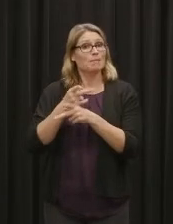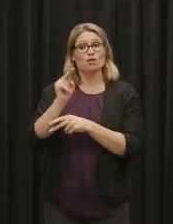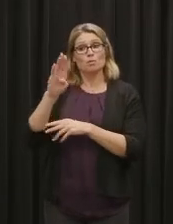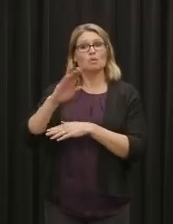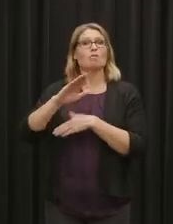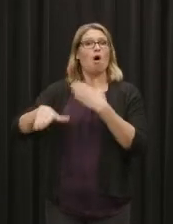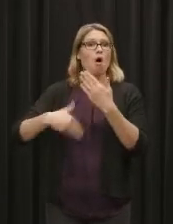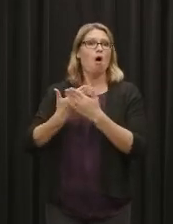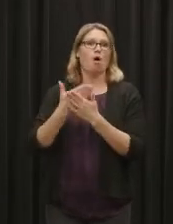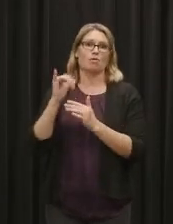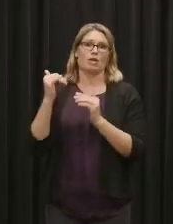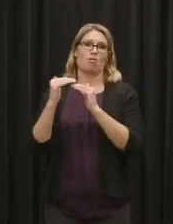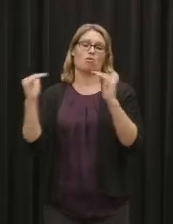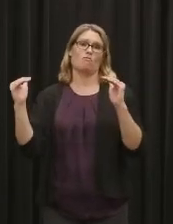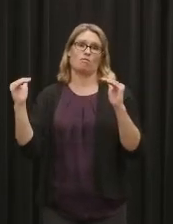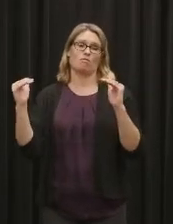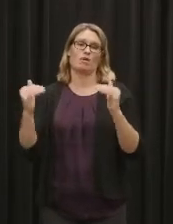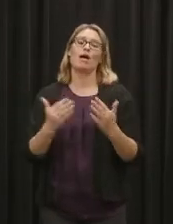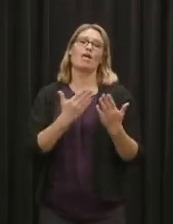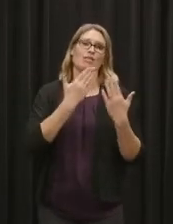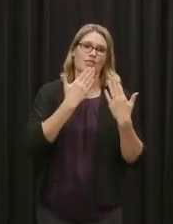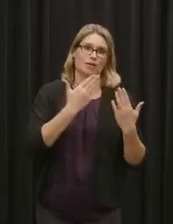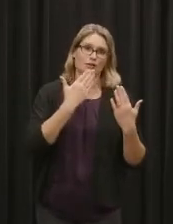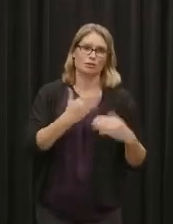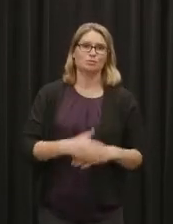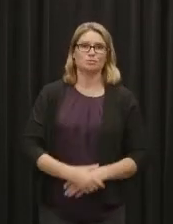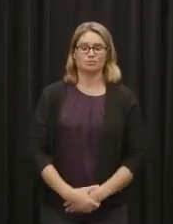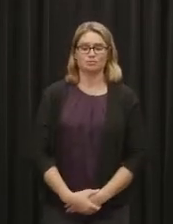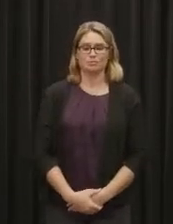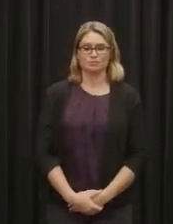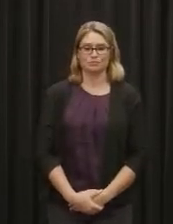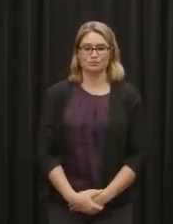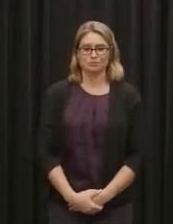yellow. Thank you. Merci.